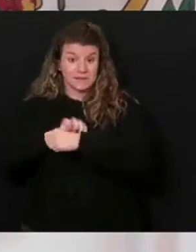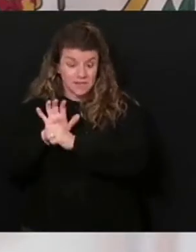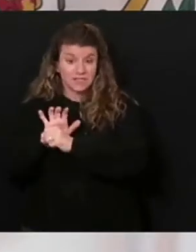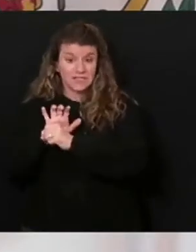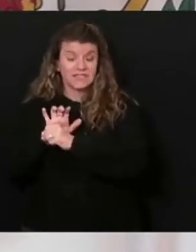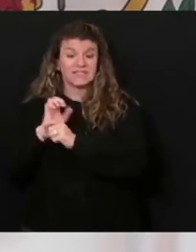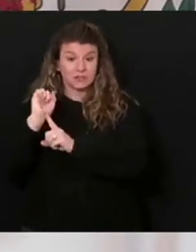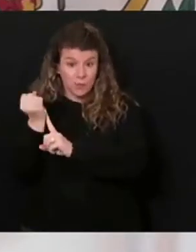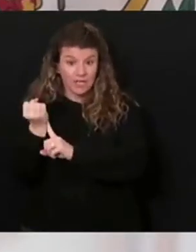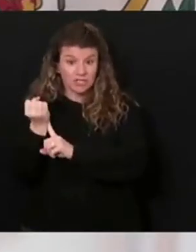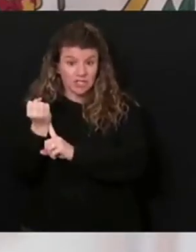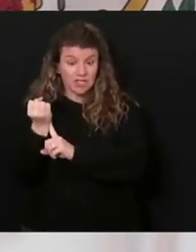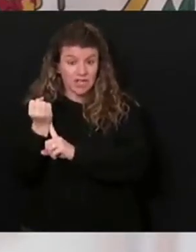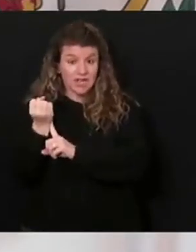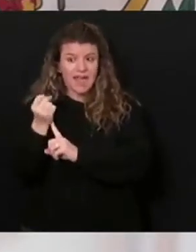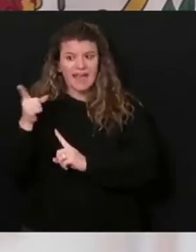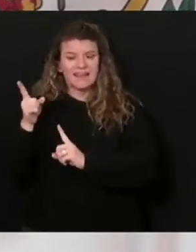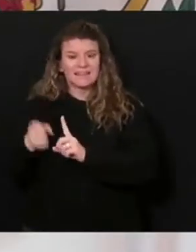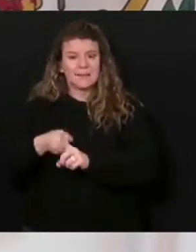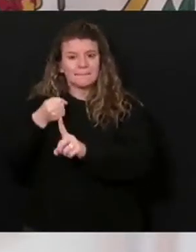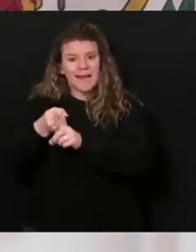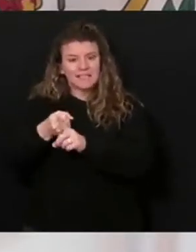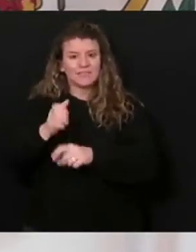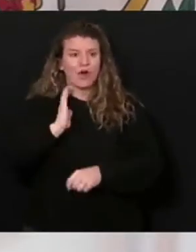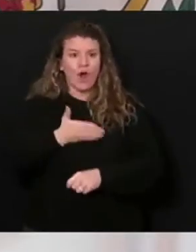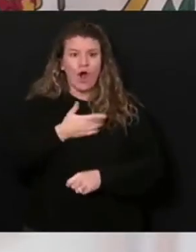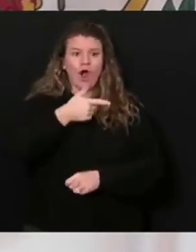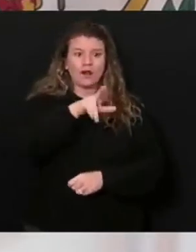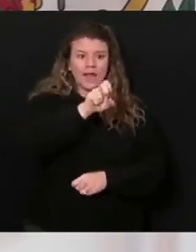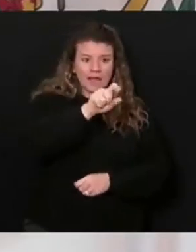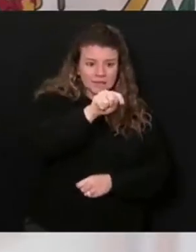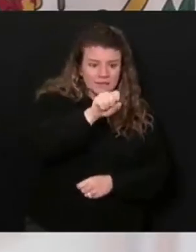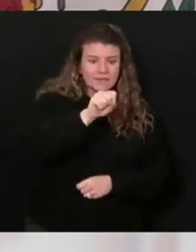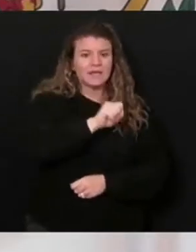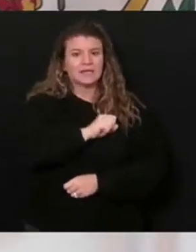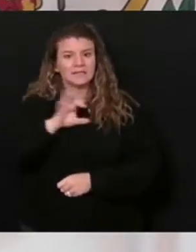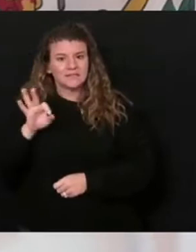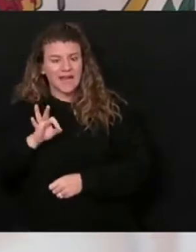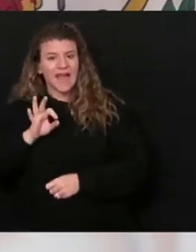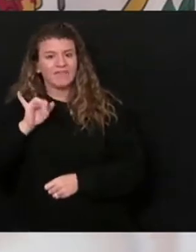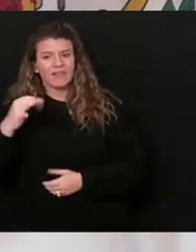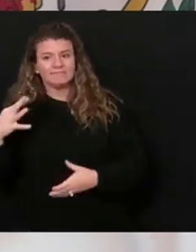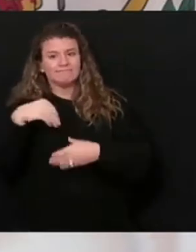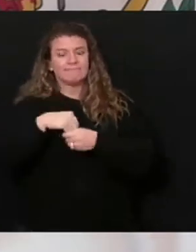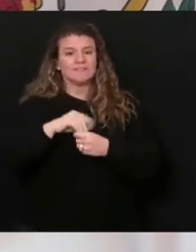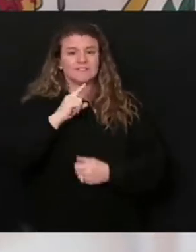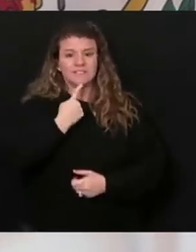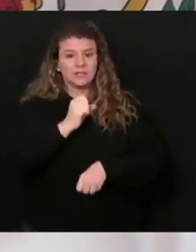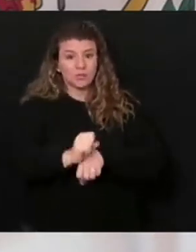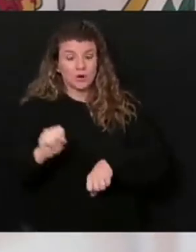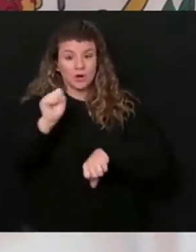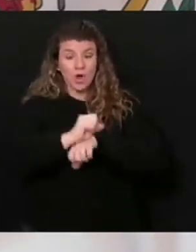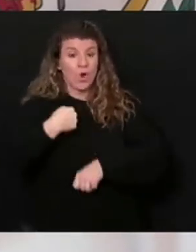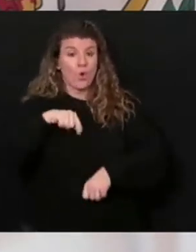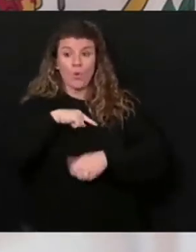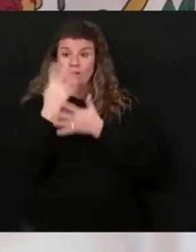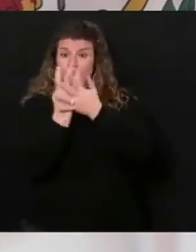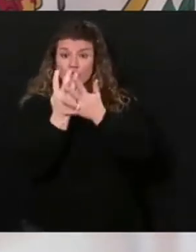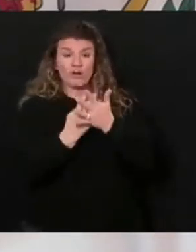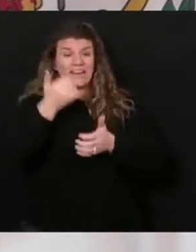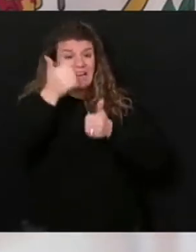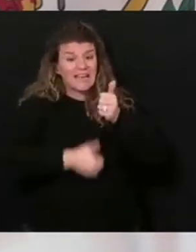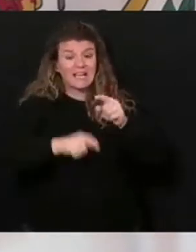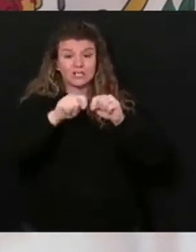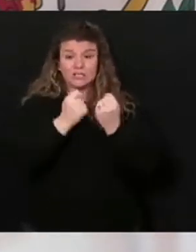pandemic seriously and its effects on our guests and staff very seriously. We continue to screen all team members,